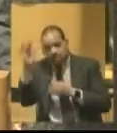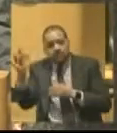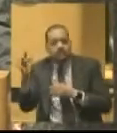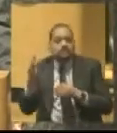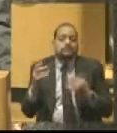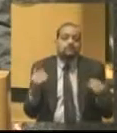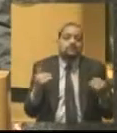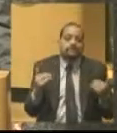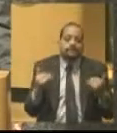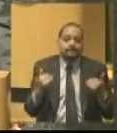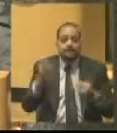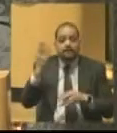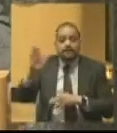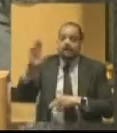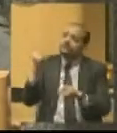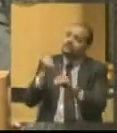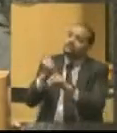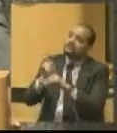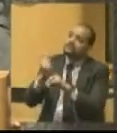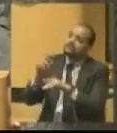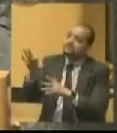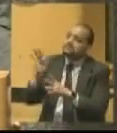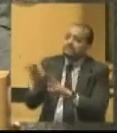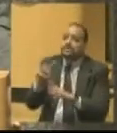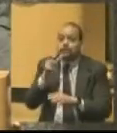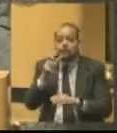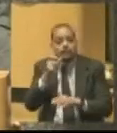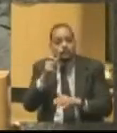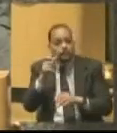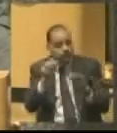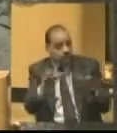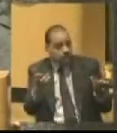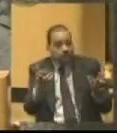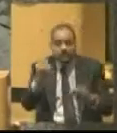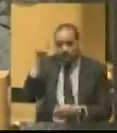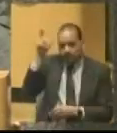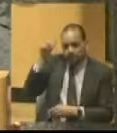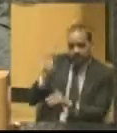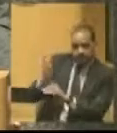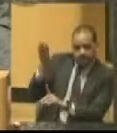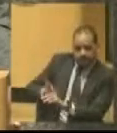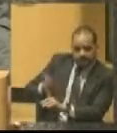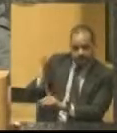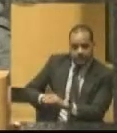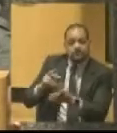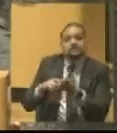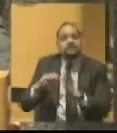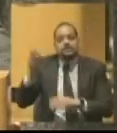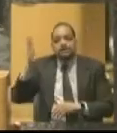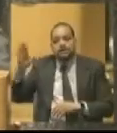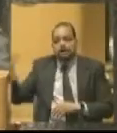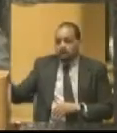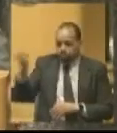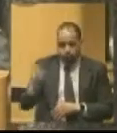vast. As God's chosen instrument, Lincoln had no choice but to issue his proclamation. He was put here at this time and in